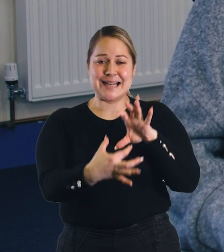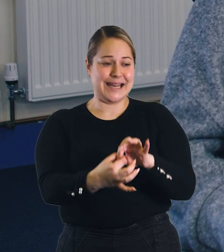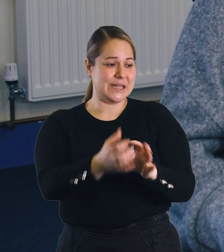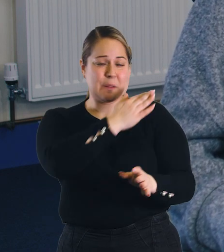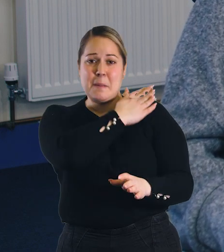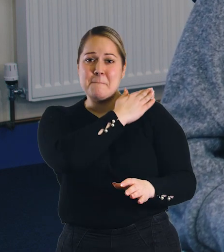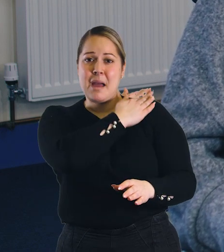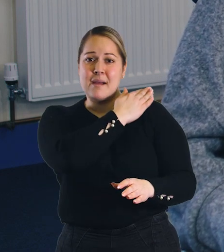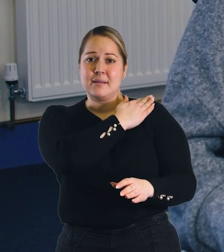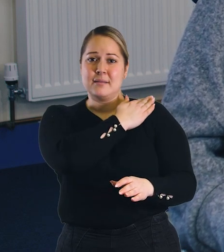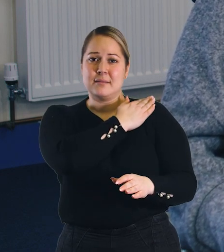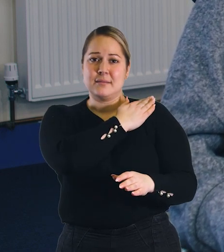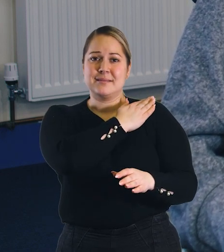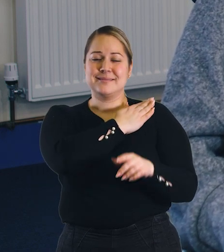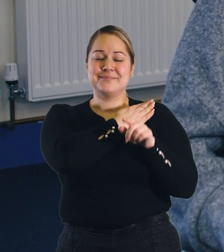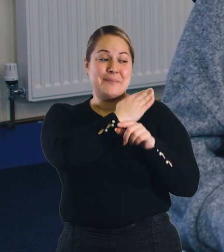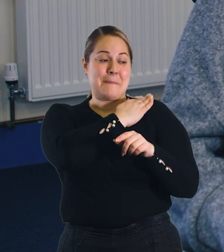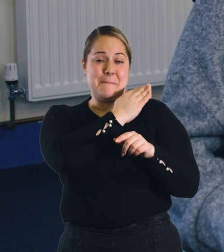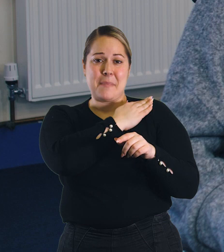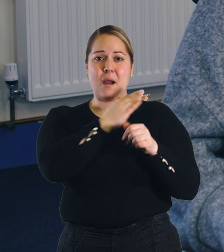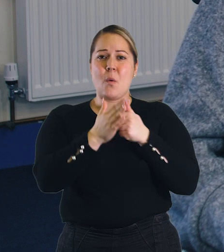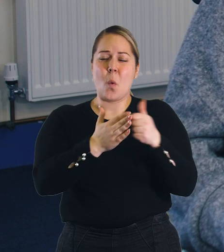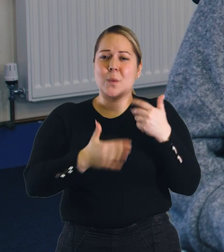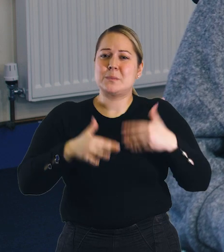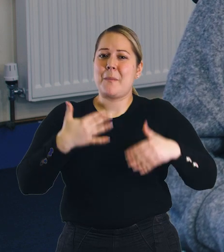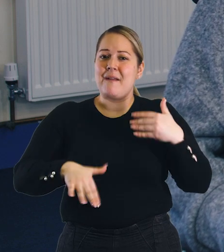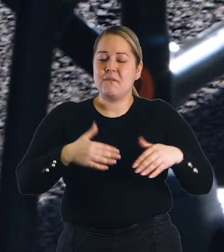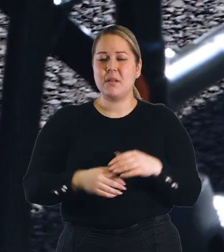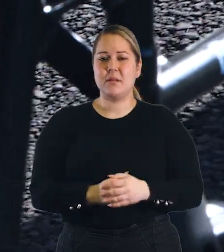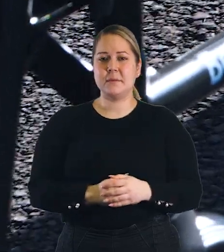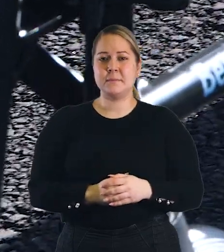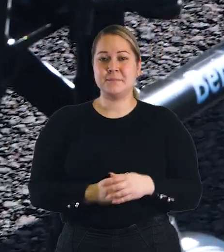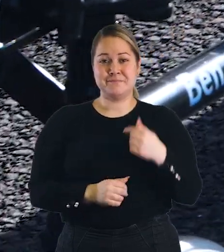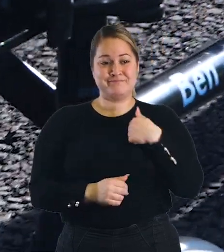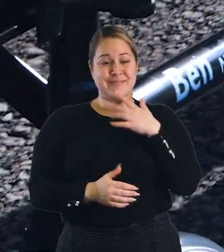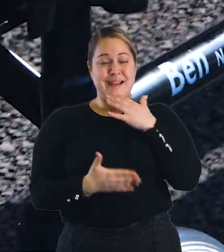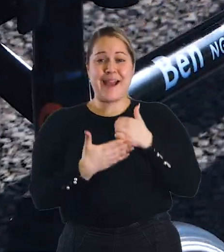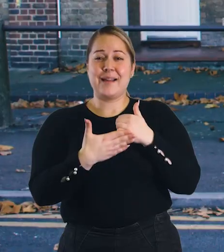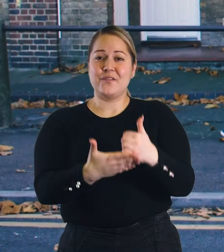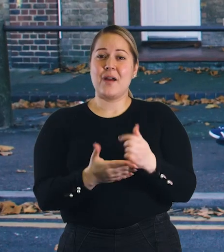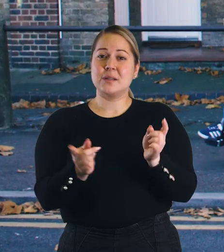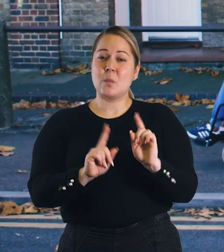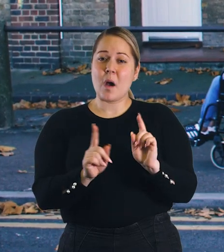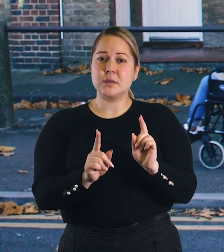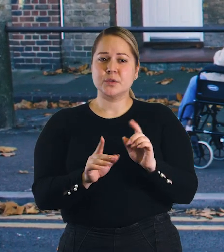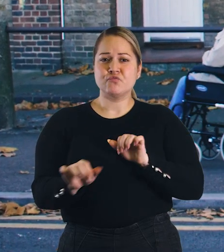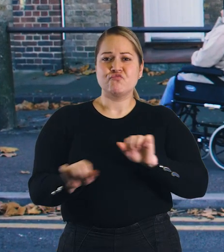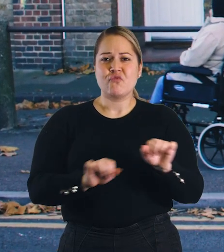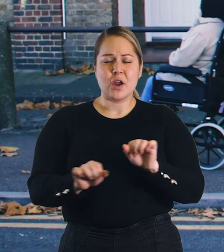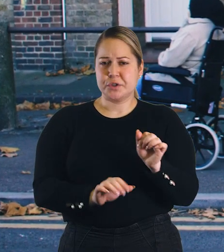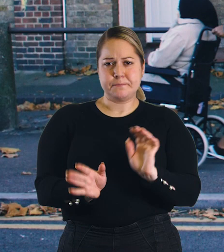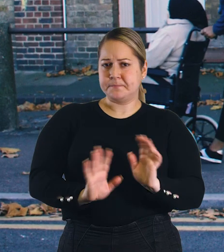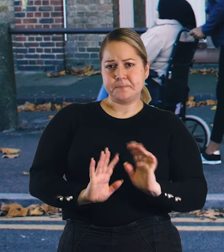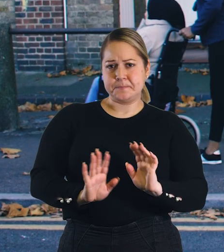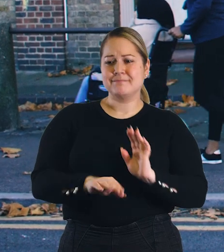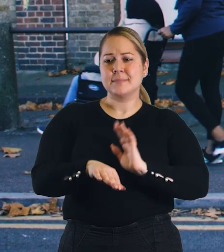your back. When you've had a sudden jolt, your back always hurts. What I'd suggest is not to